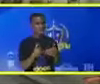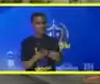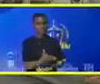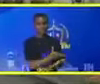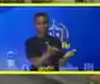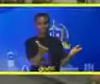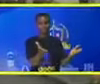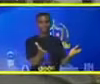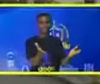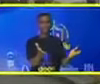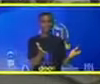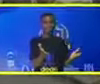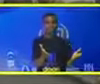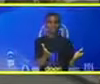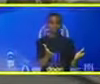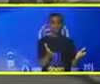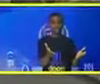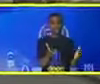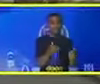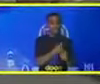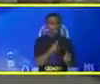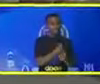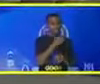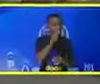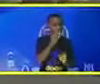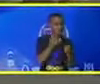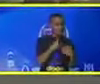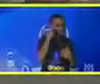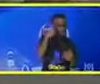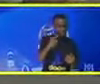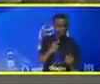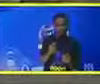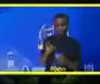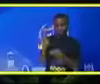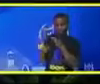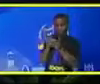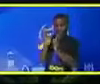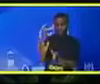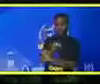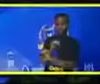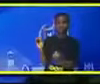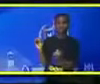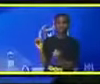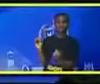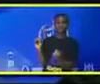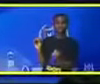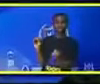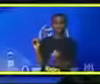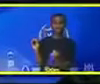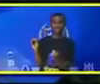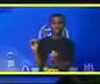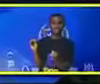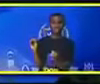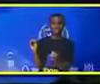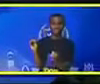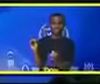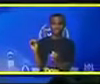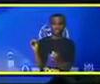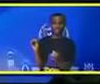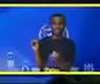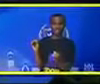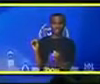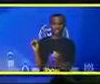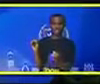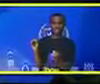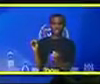night, and he did not have bread enough for them. Then the Bible says he went to the house of a friend, not